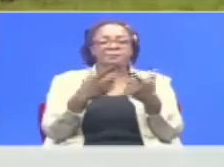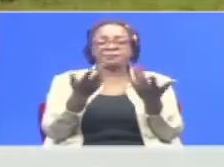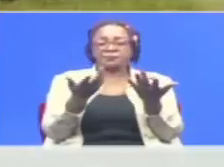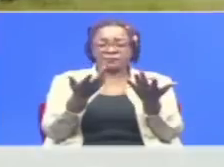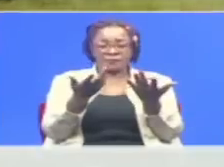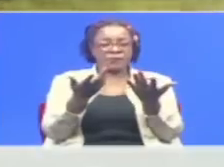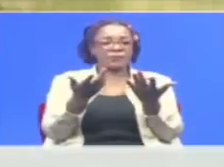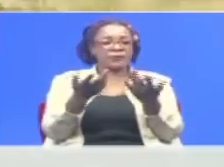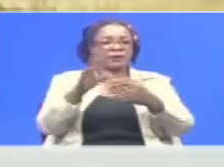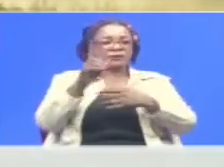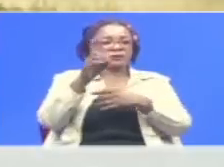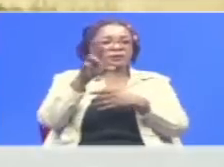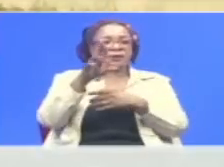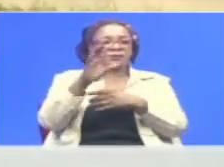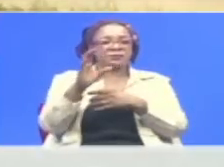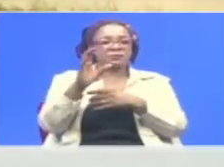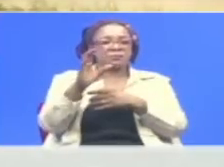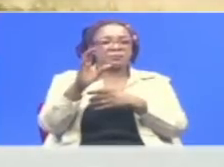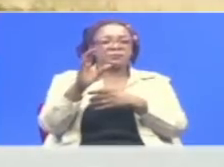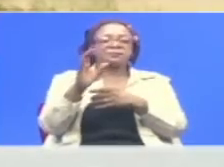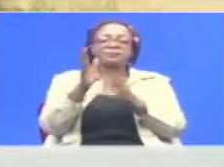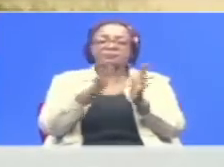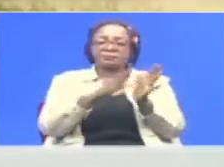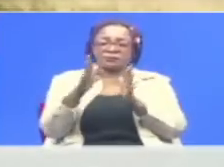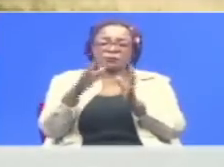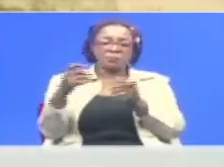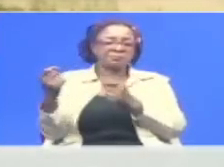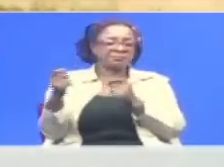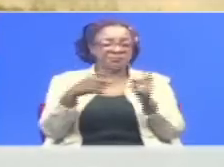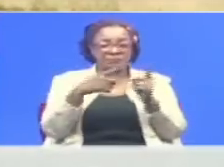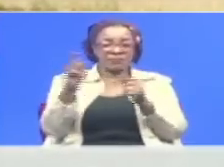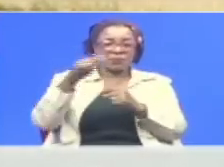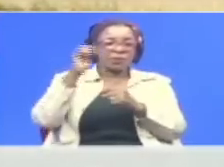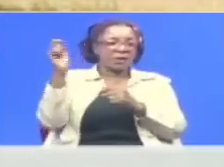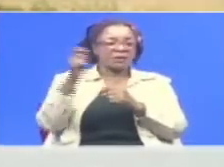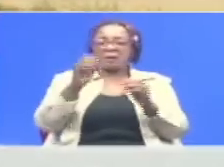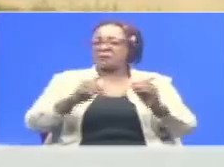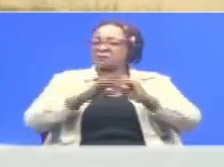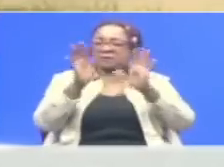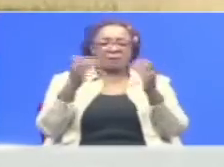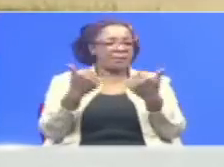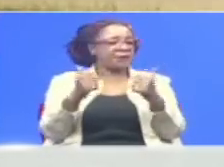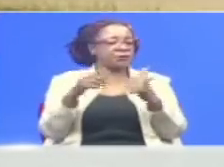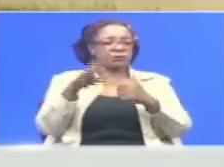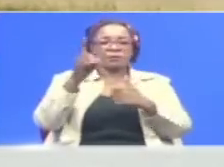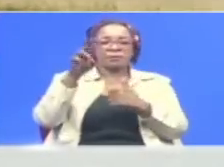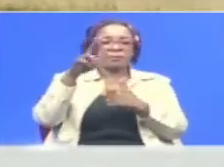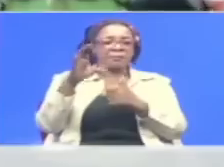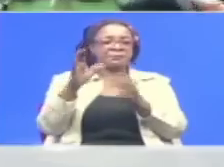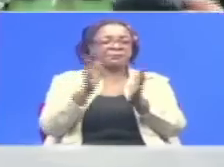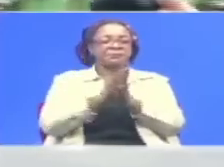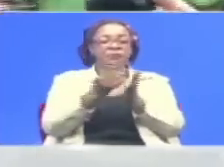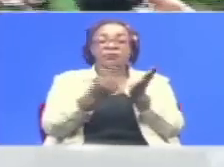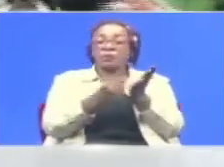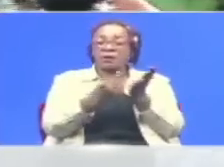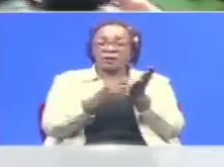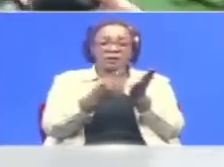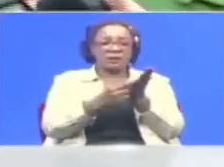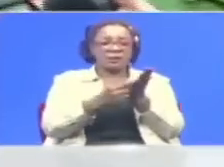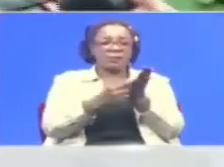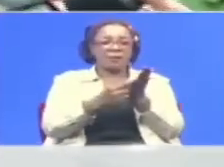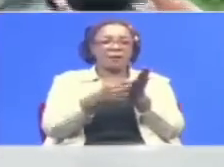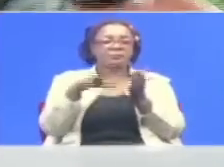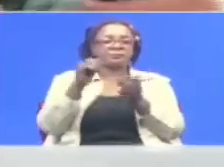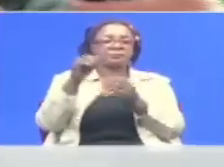the DRC intends to extradite Mohammed to Kenya to face charges is unclear. The DRC and Ugandan forces are battling the ADF terror